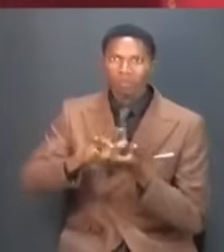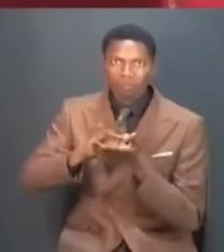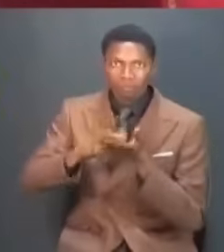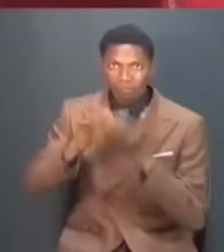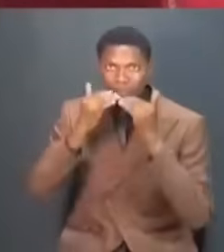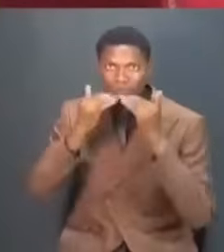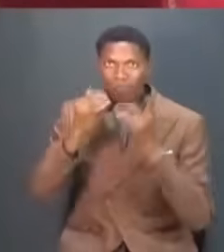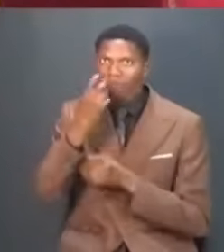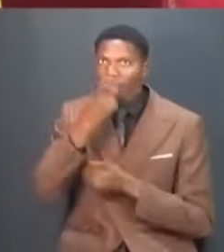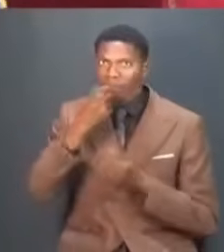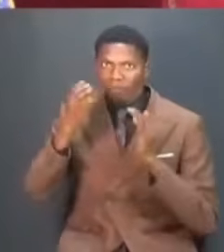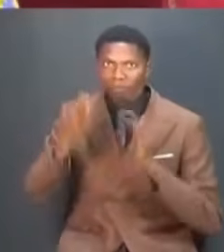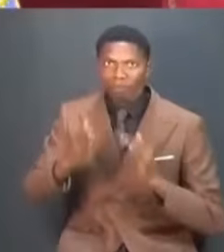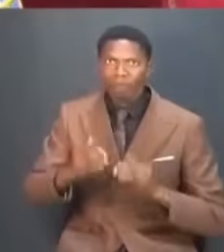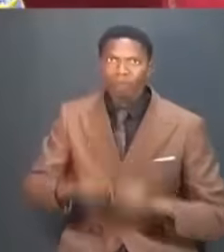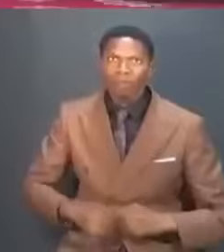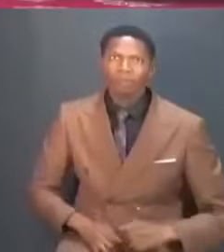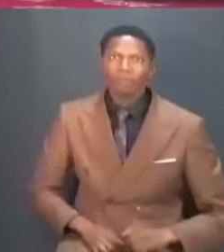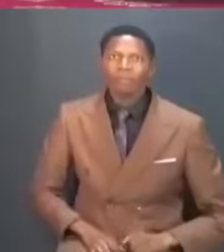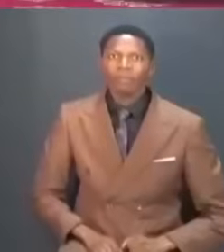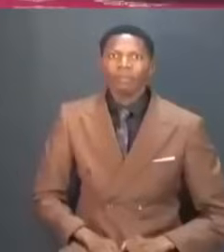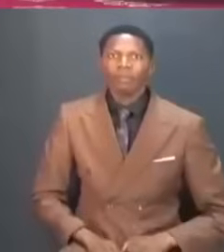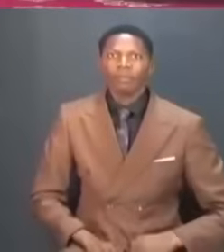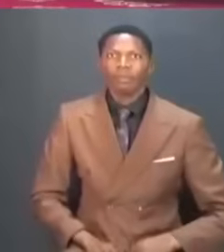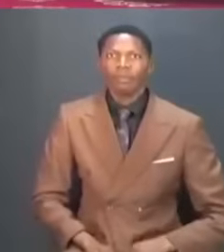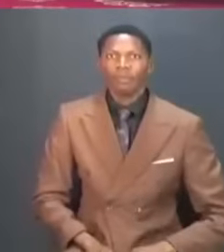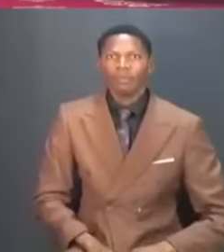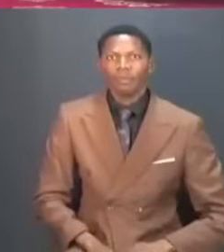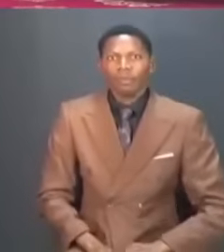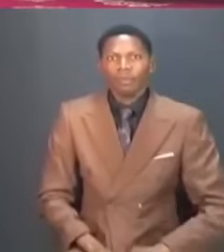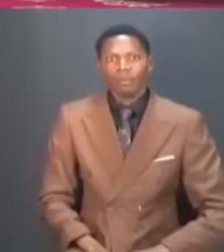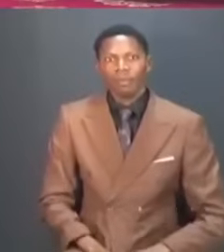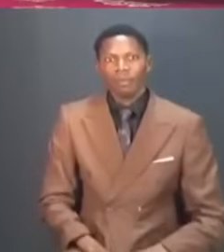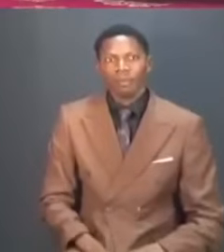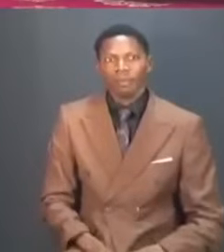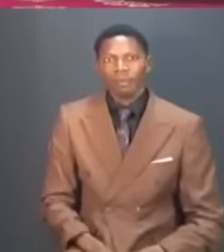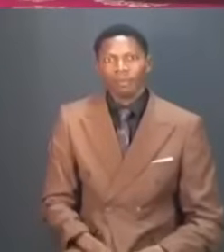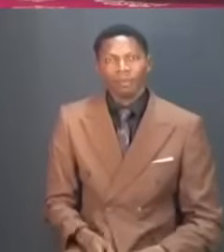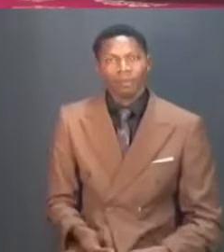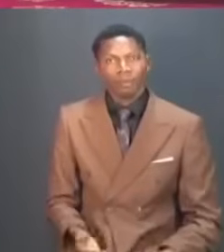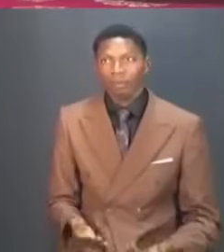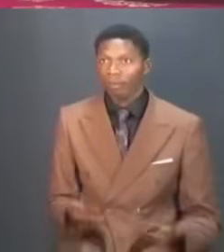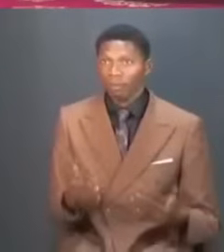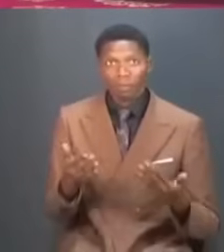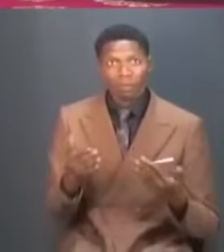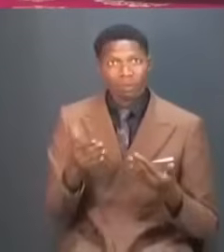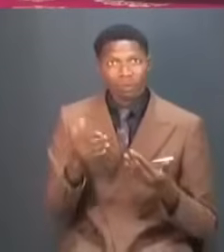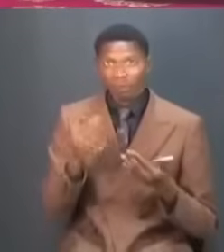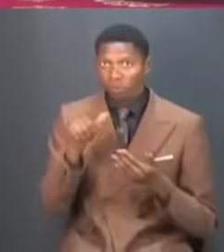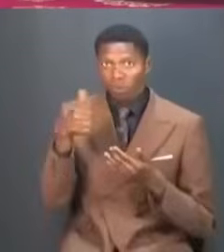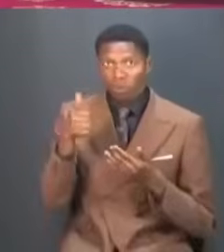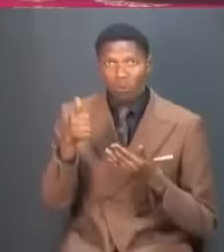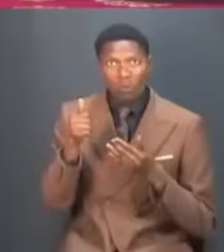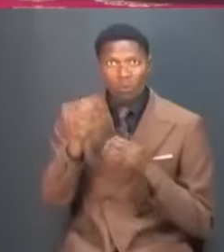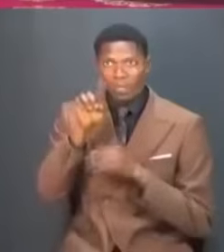Thank you, Mr. Speaker. Any supplementary question.